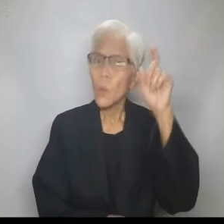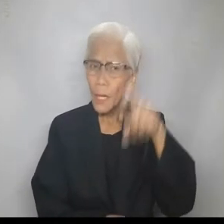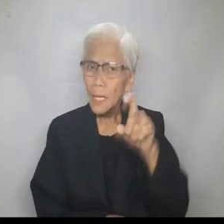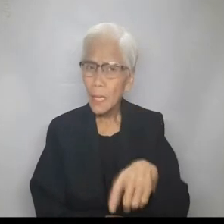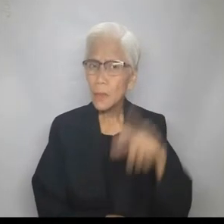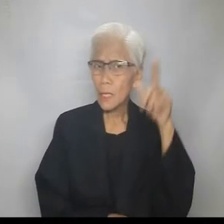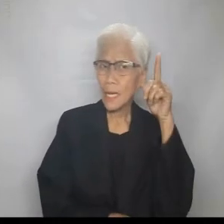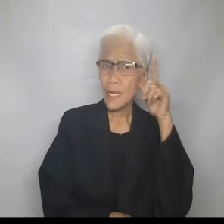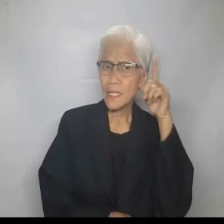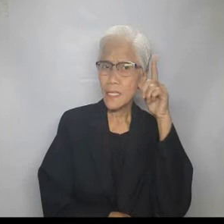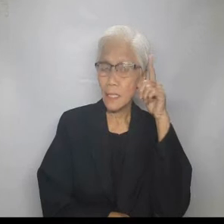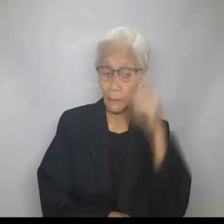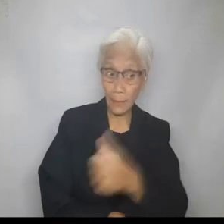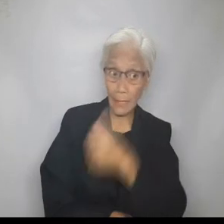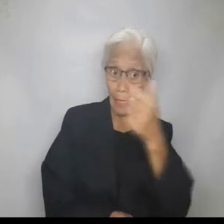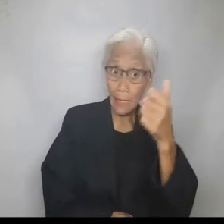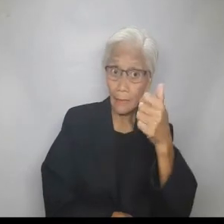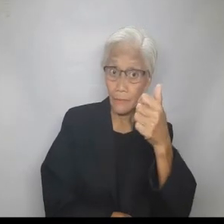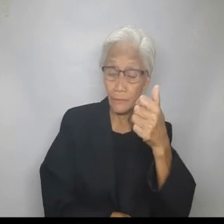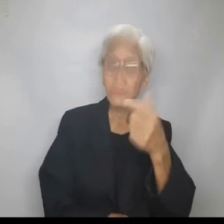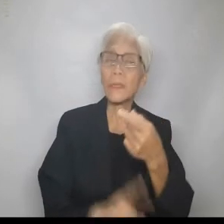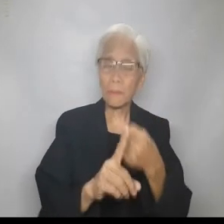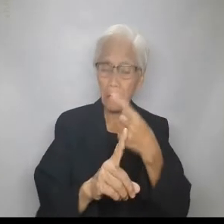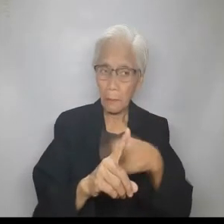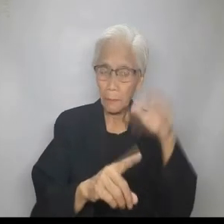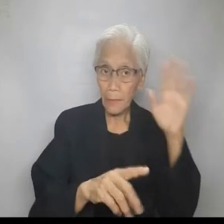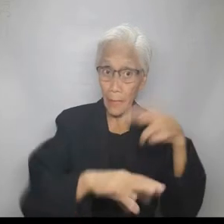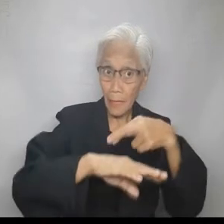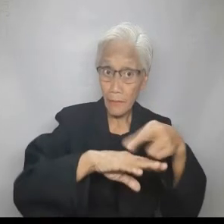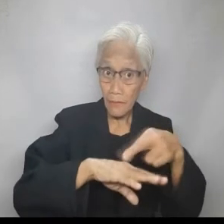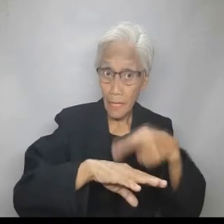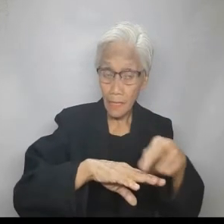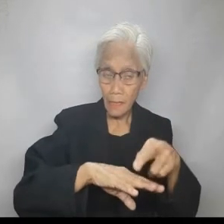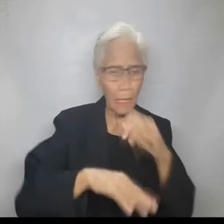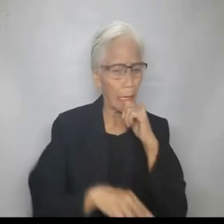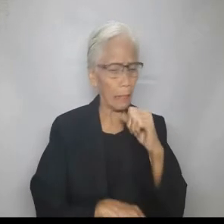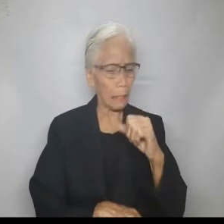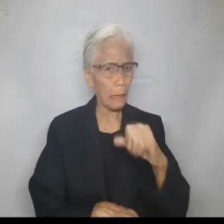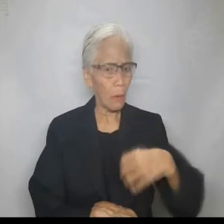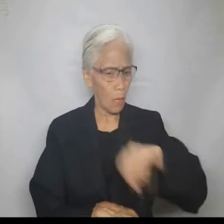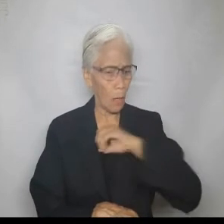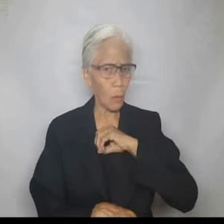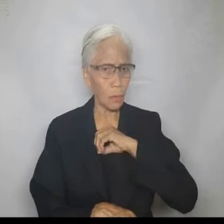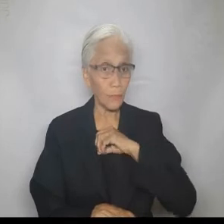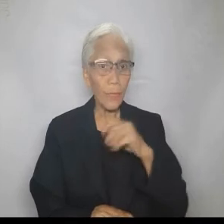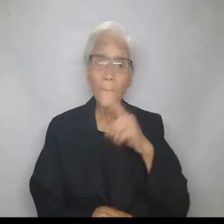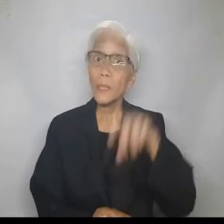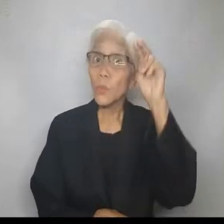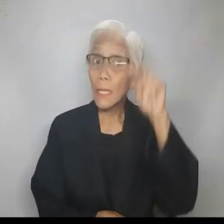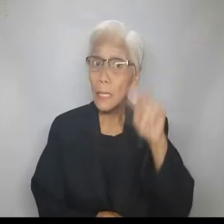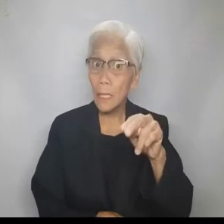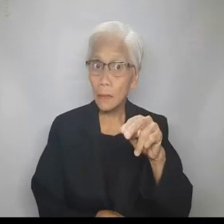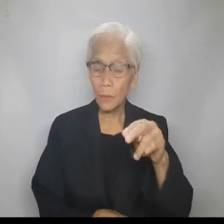We have to listen to the other from the frame of reference of the other, not our own. But